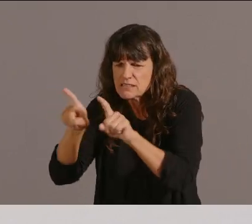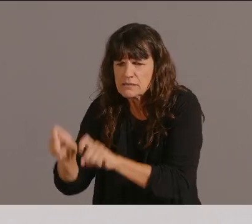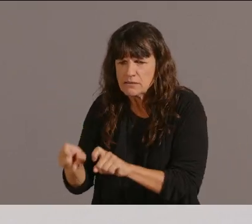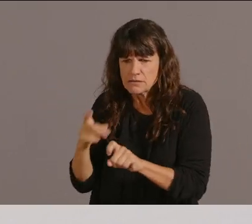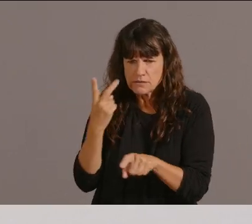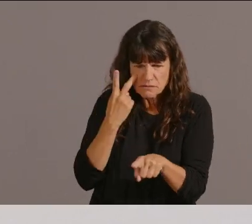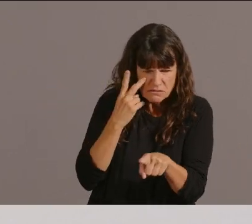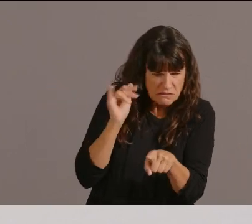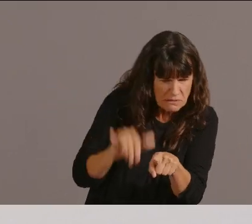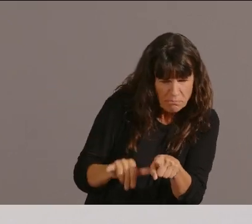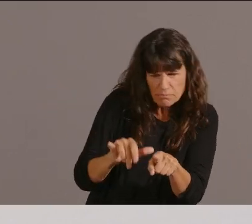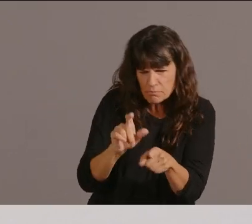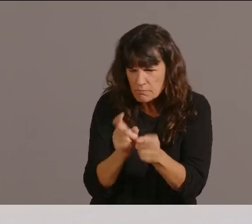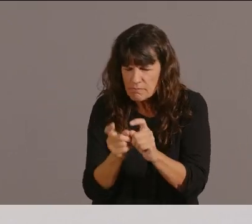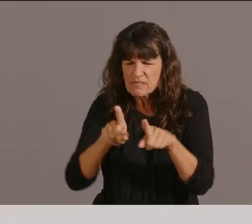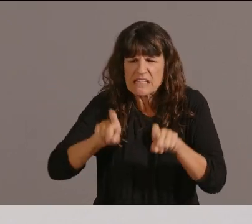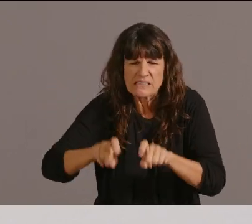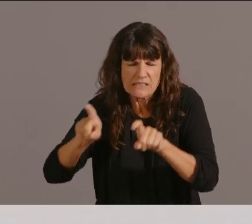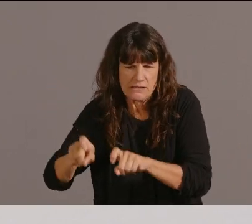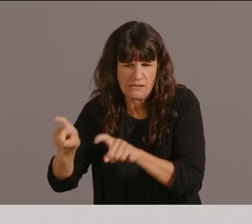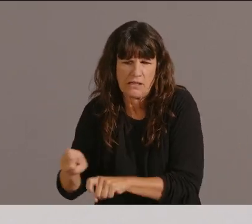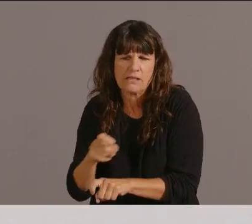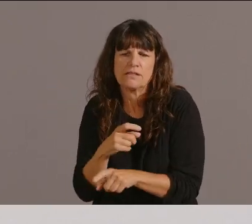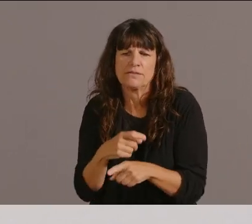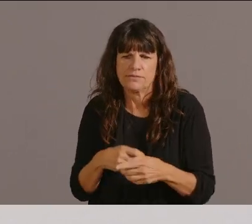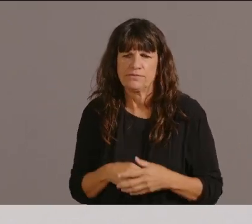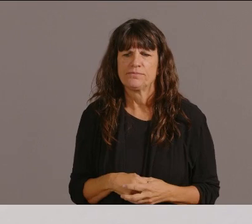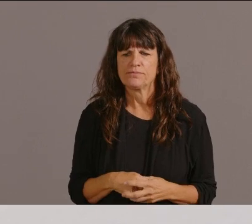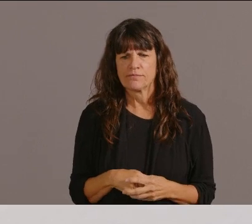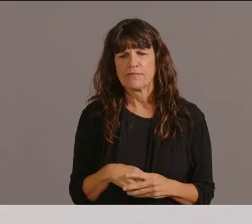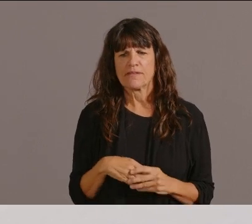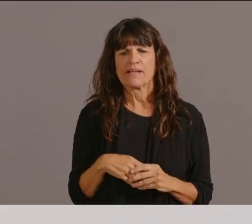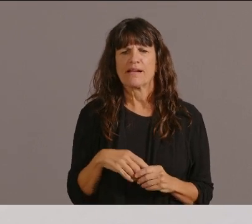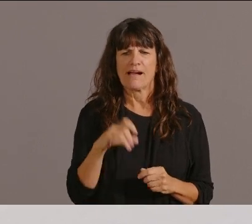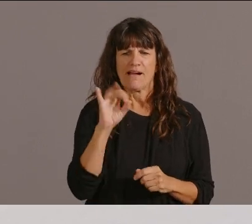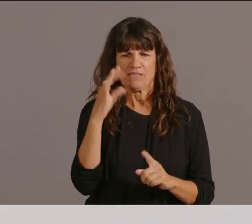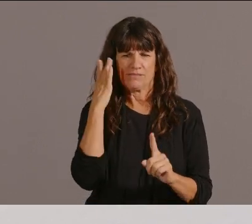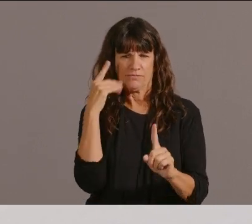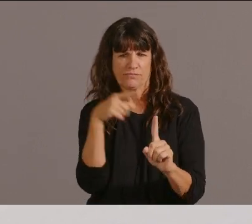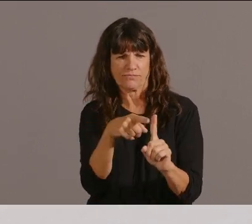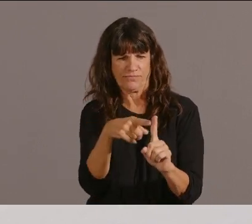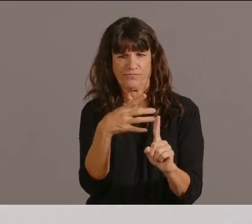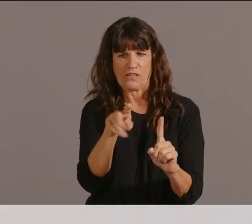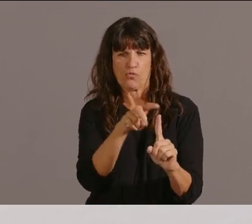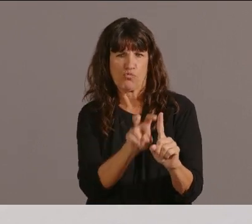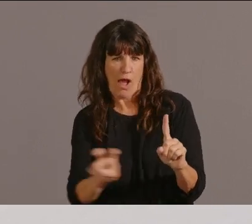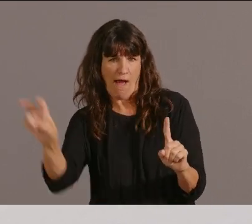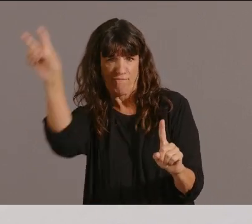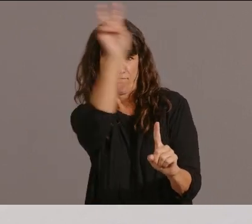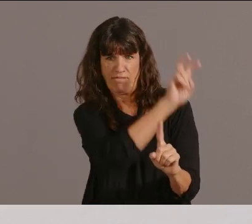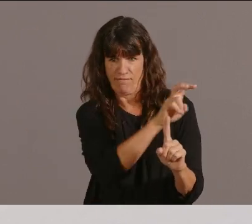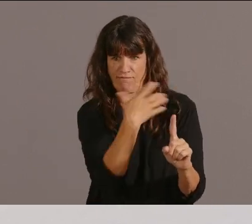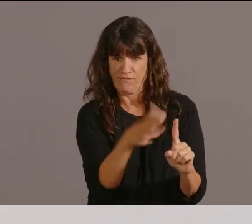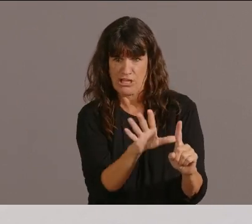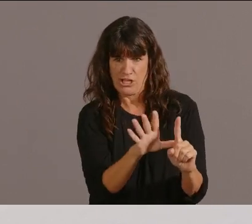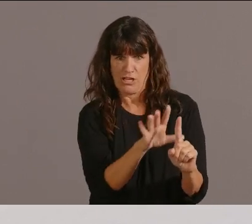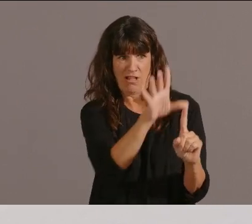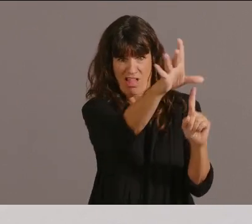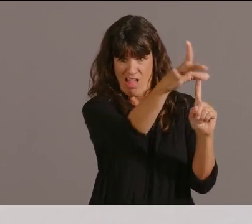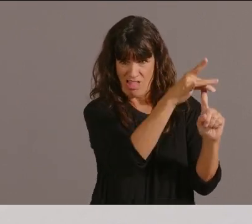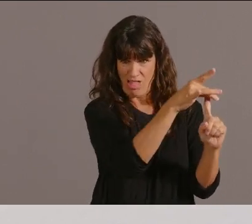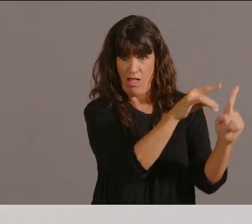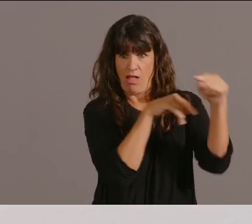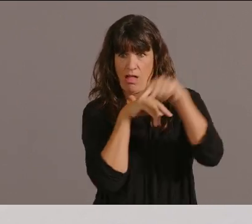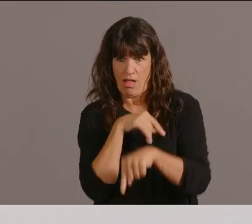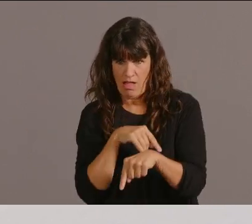of travel to an area that has a variant circulating. And so we continue to